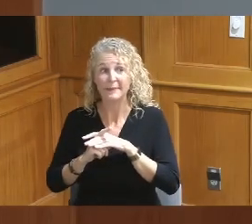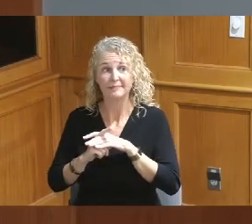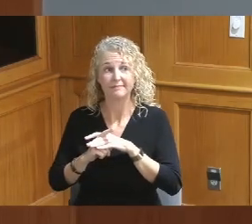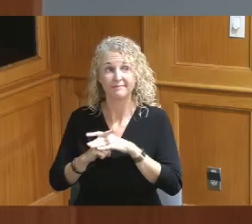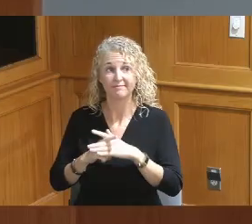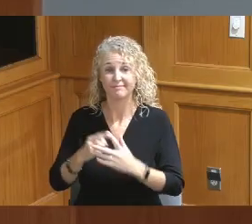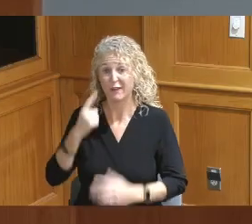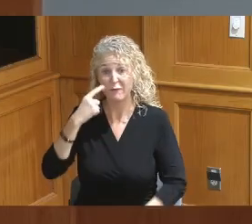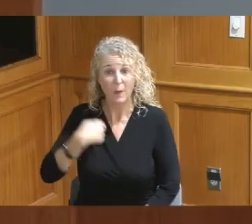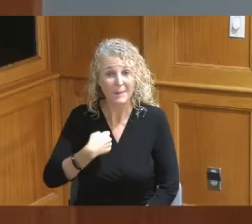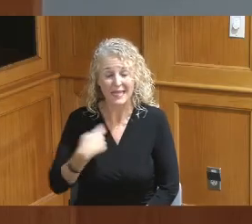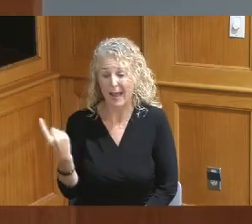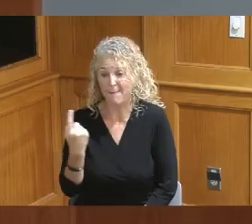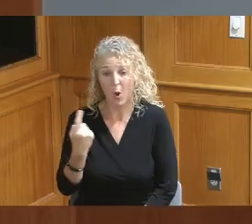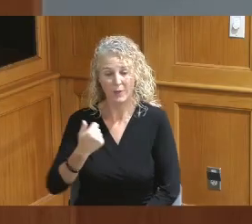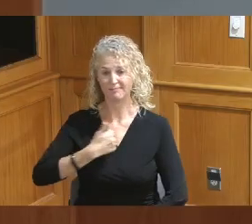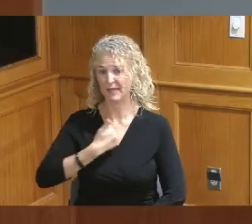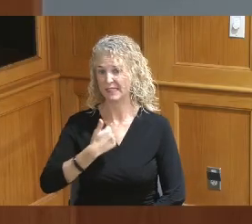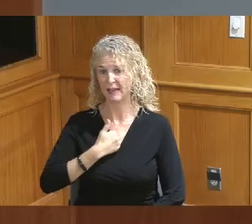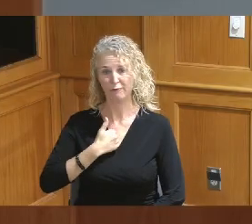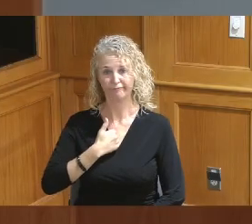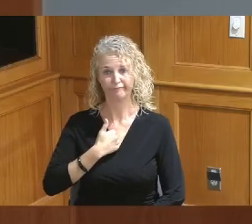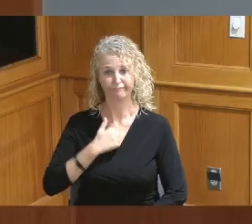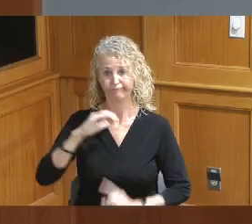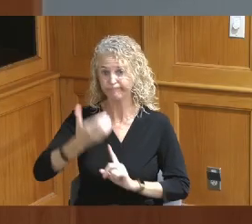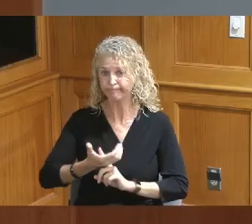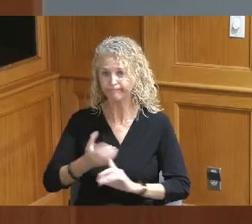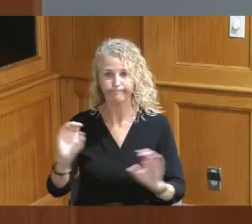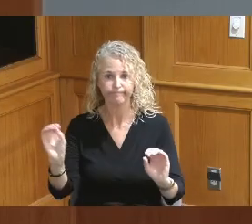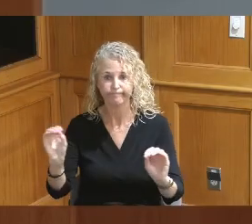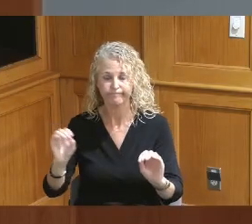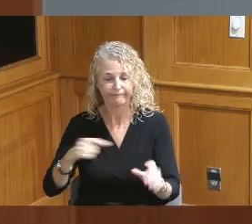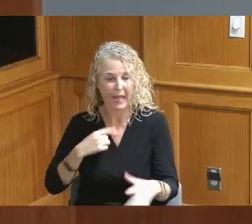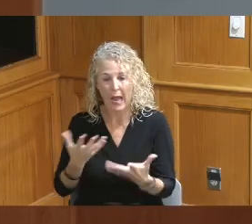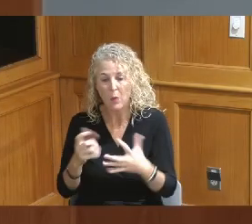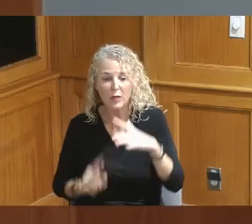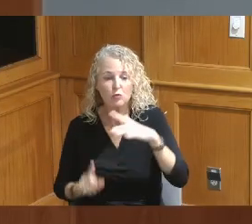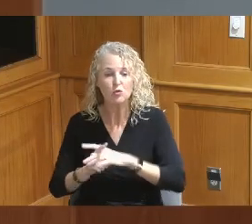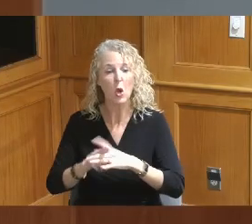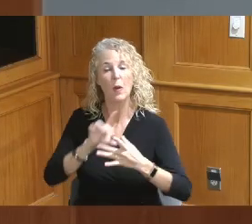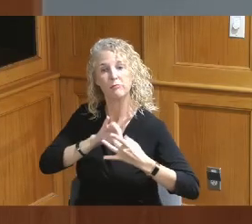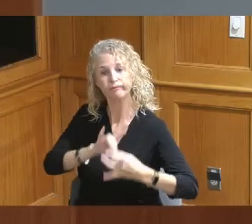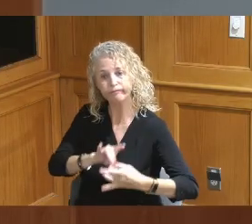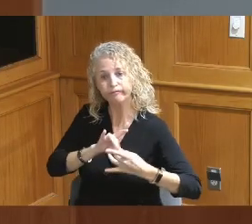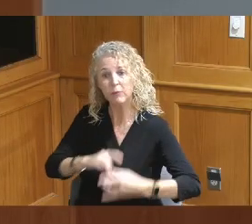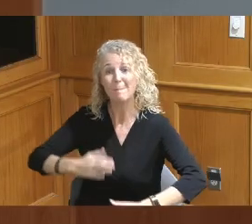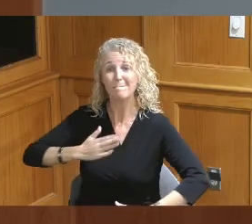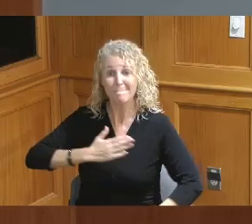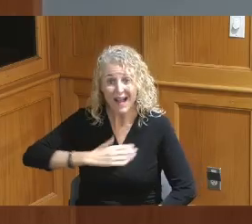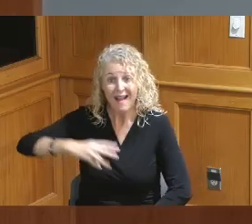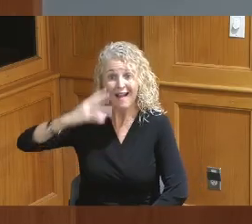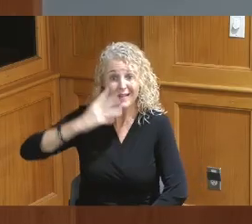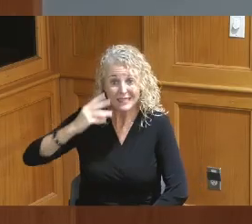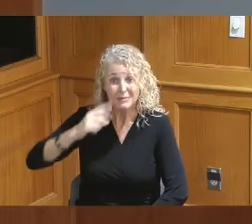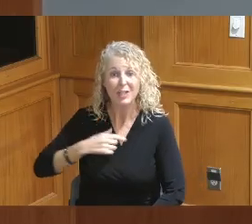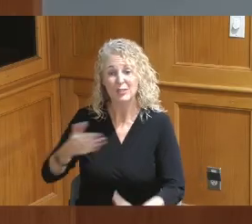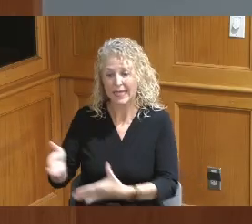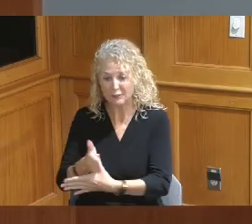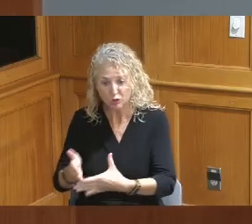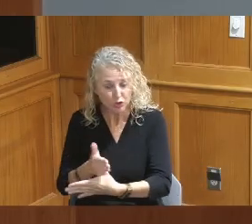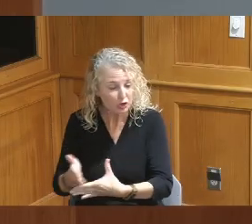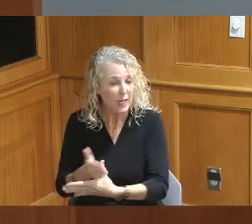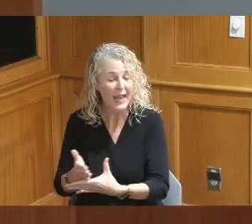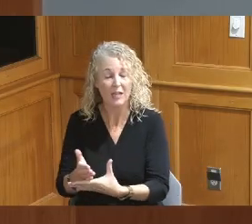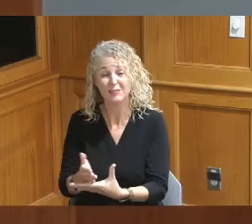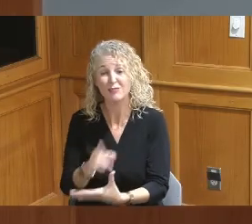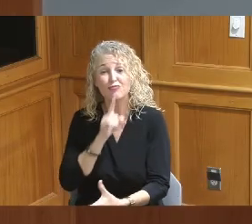authentically me at all times, and I definitely show up relatable and show my own lived experiences and continue to pour